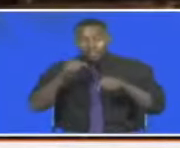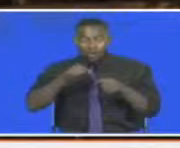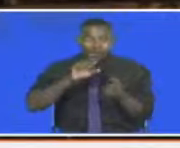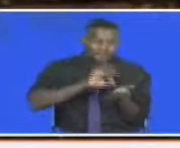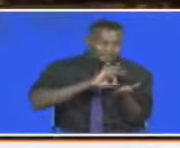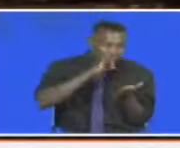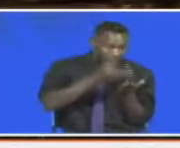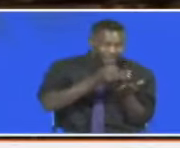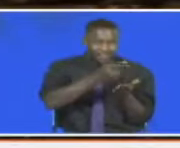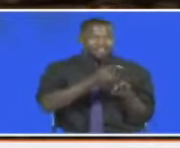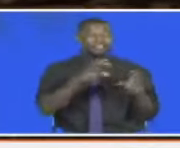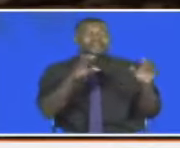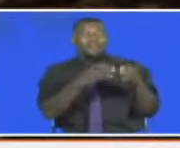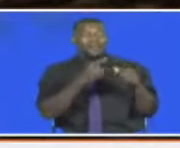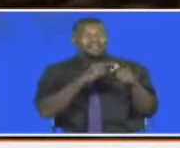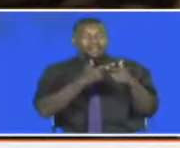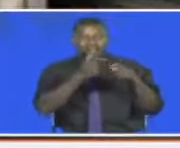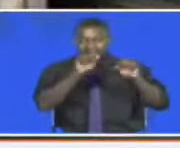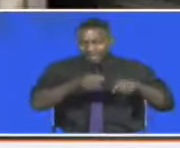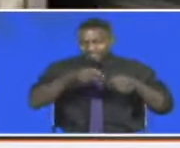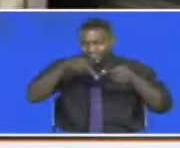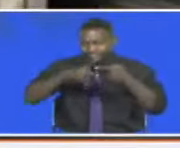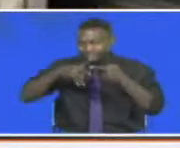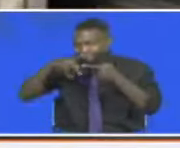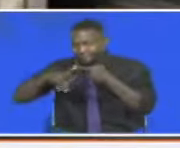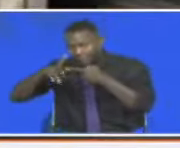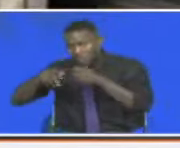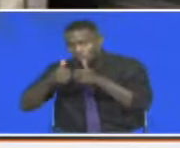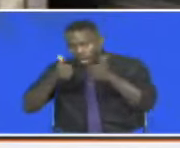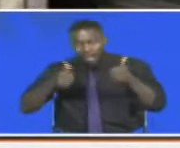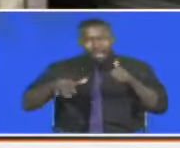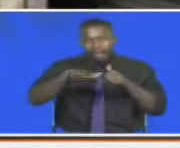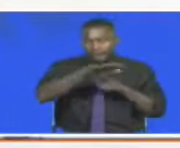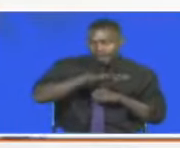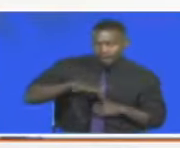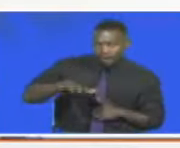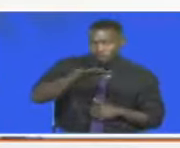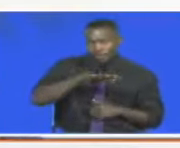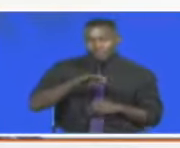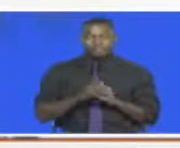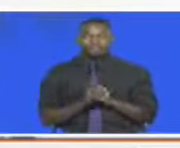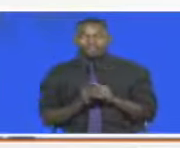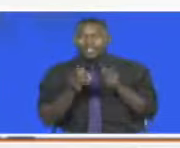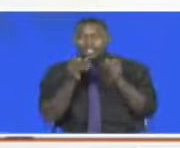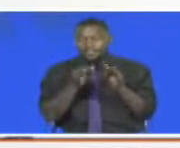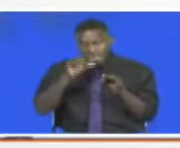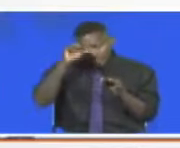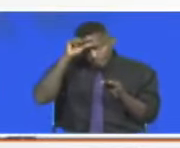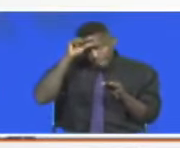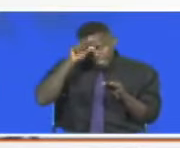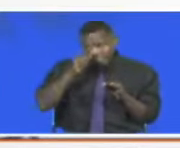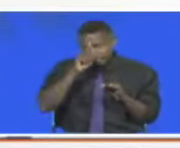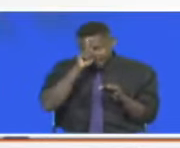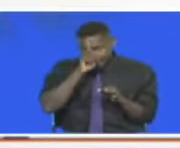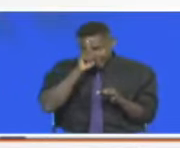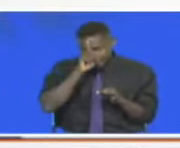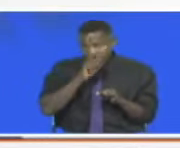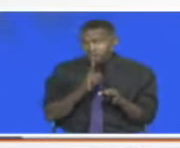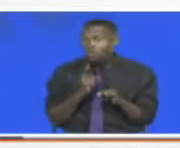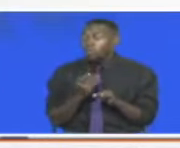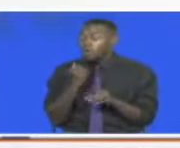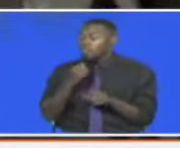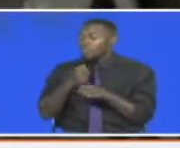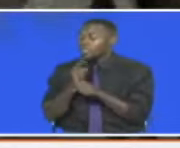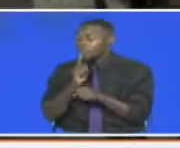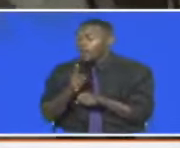moja ili kampuni iweze kufanya marekebisho makubwa kwenye kiwanda hicho. If the government is committed to making sure that the company is